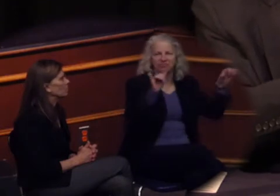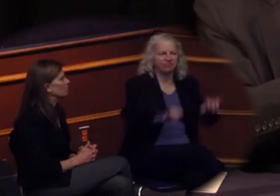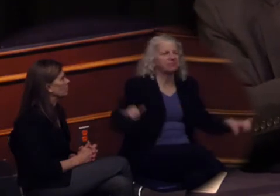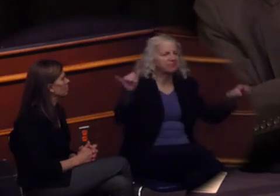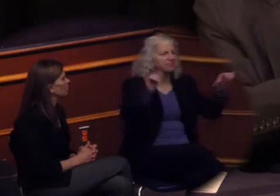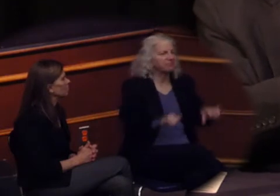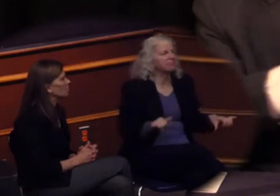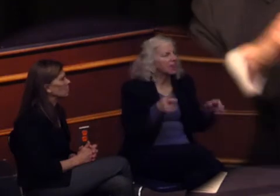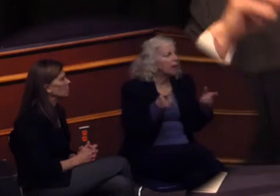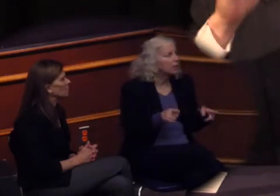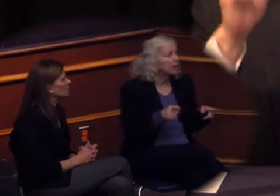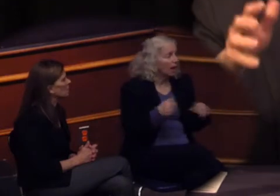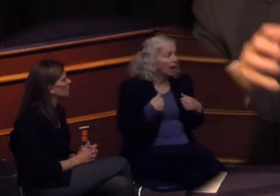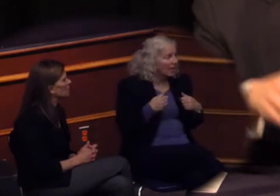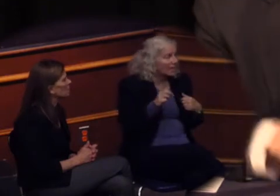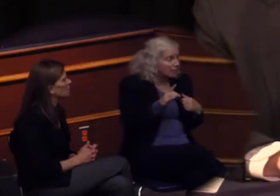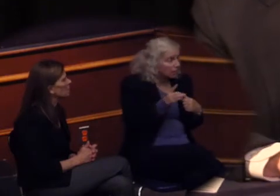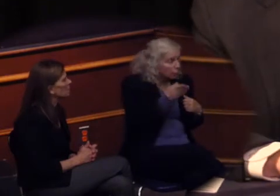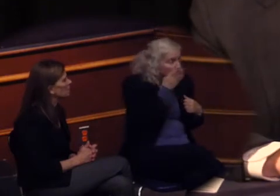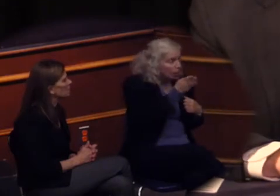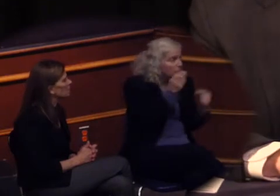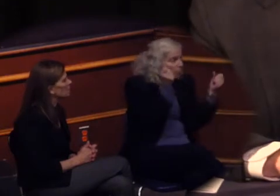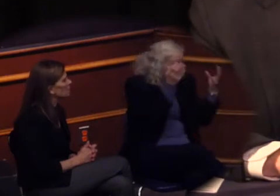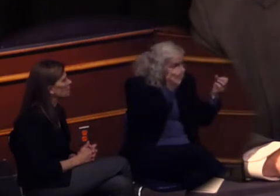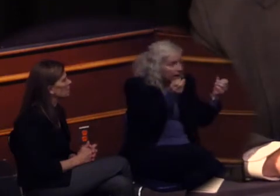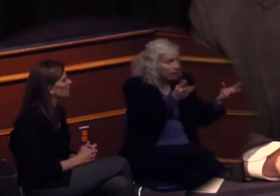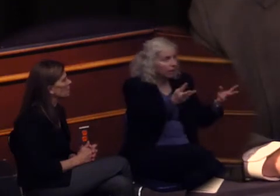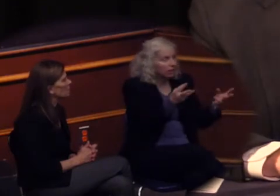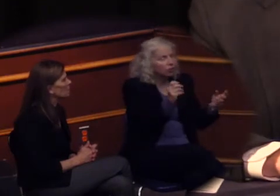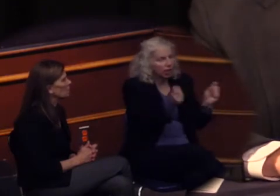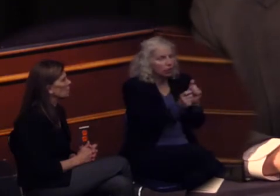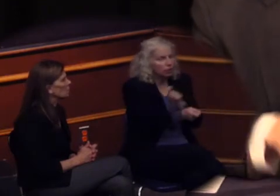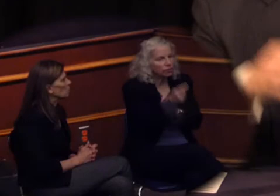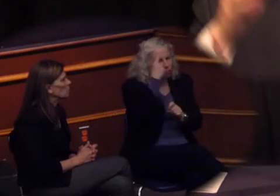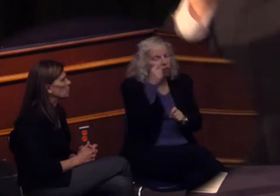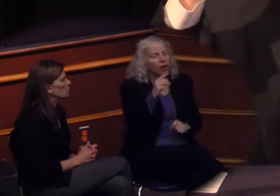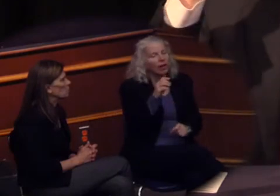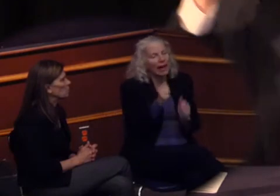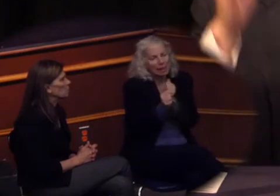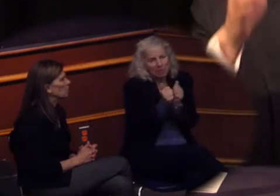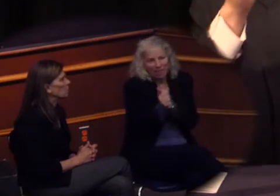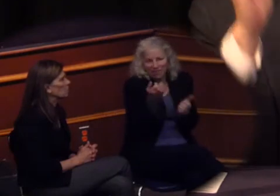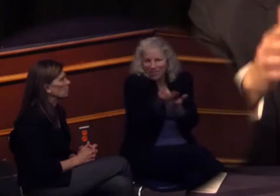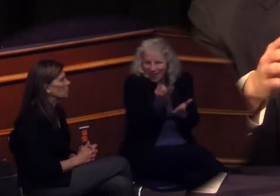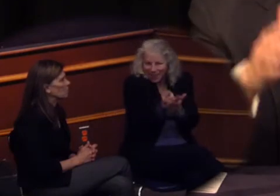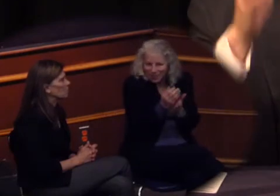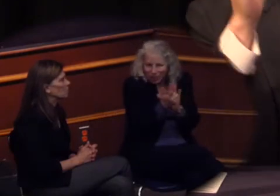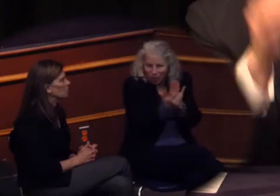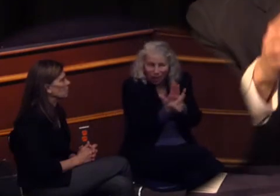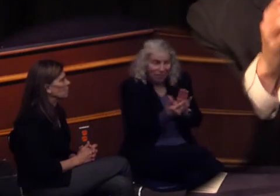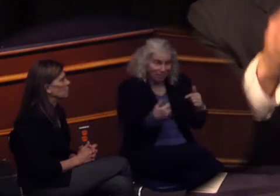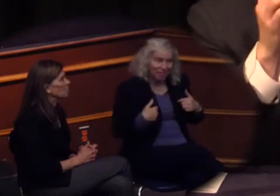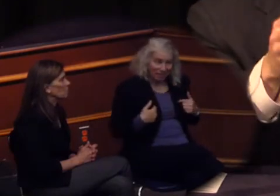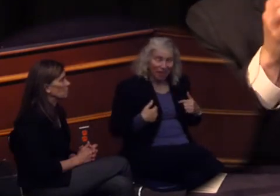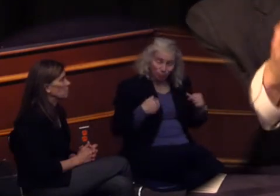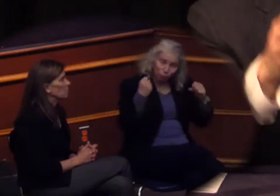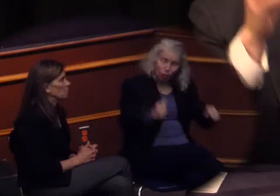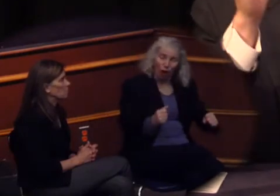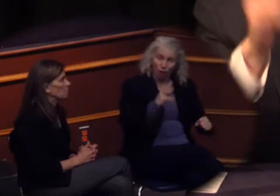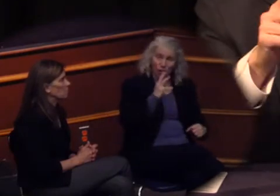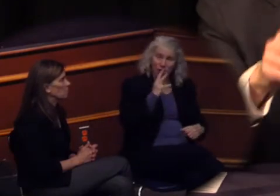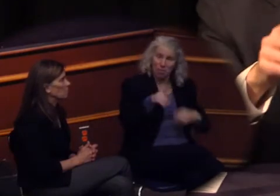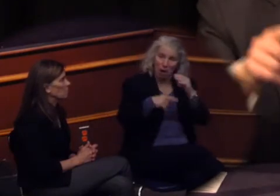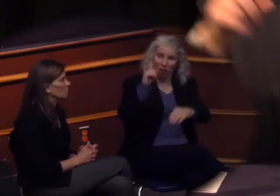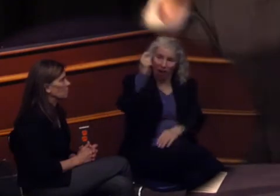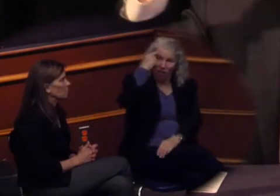I have proposed a series of reforms to our campaign finance laws, and I have been very vocal in calling out Governor Baker